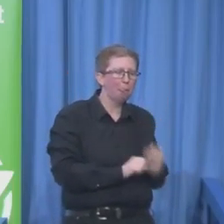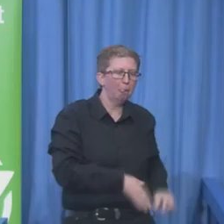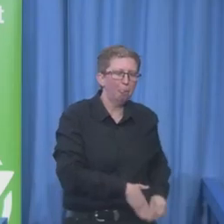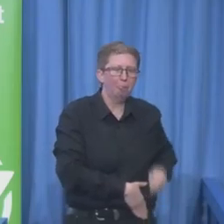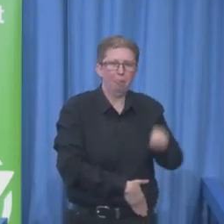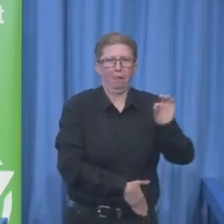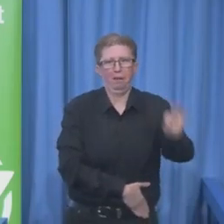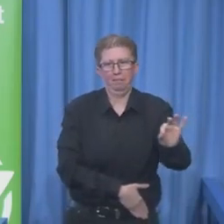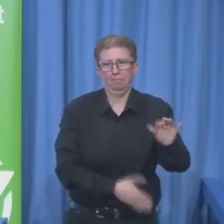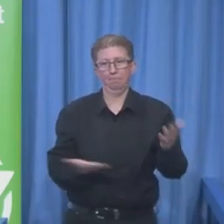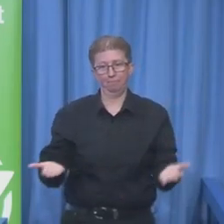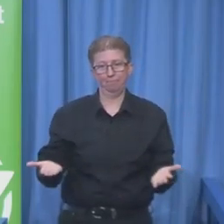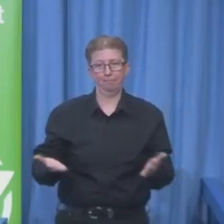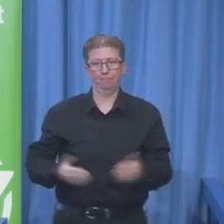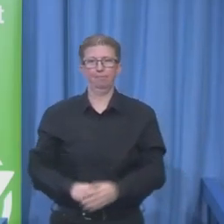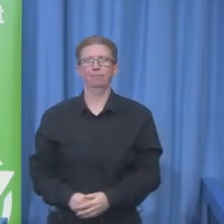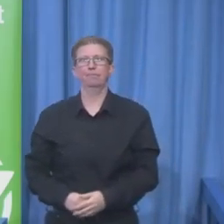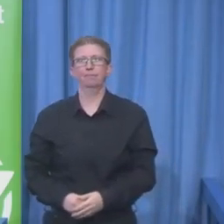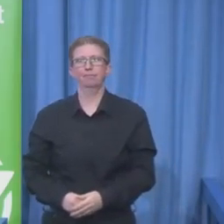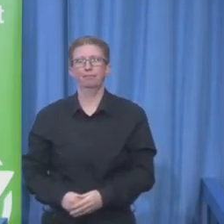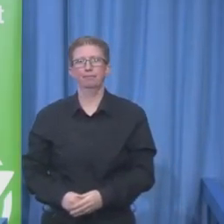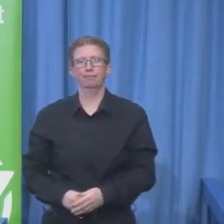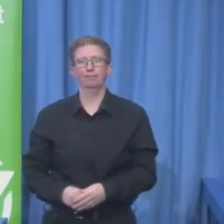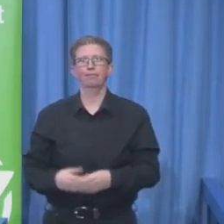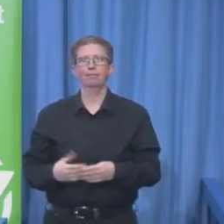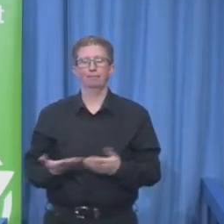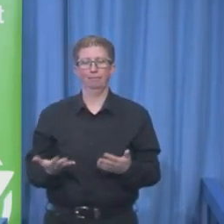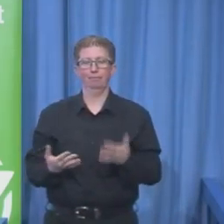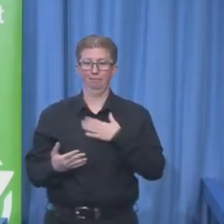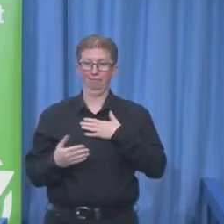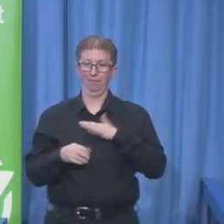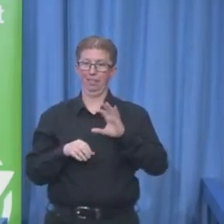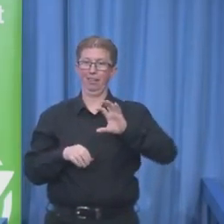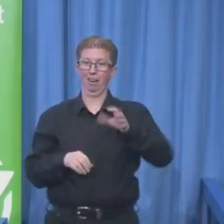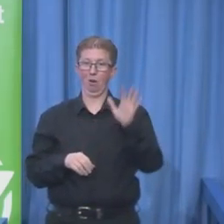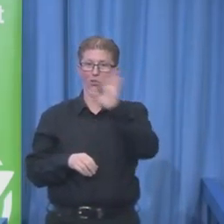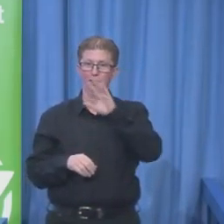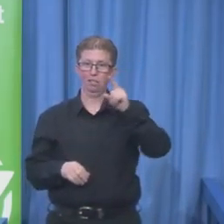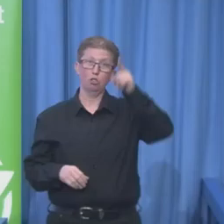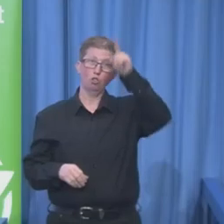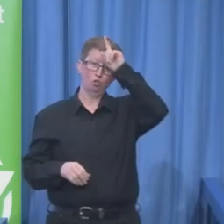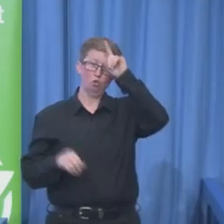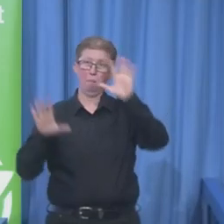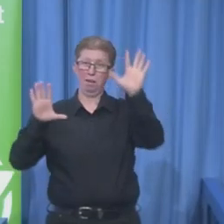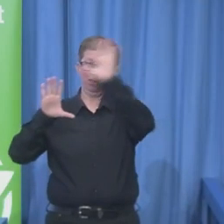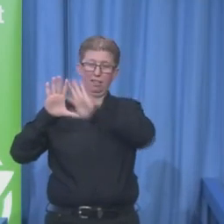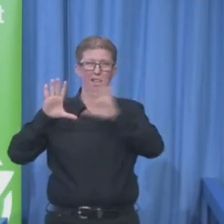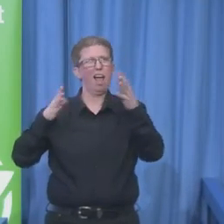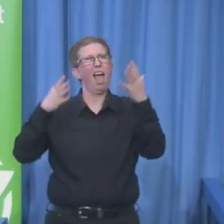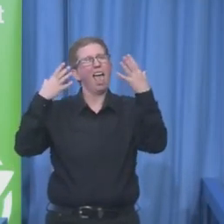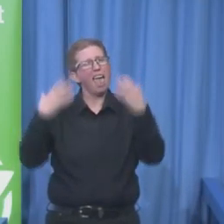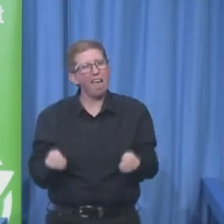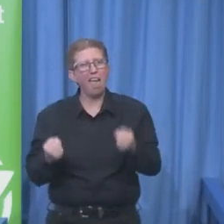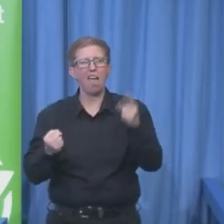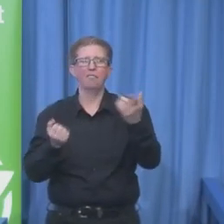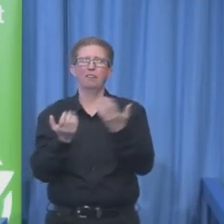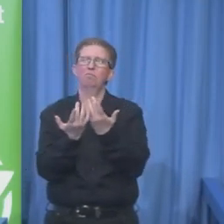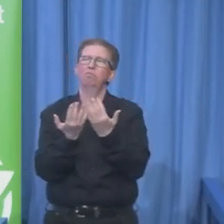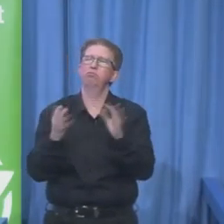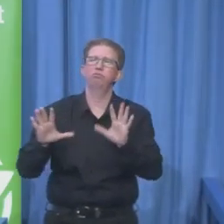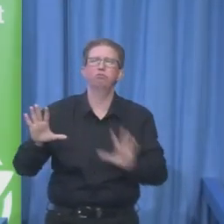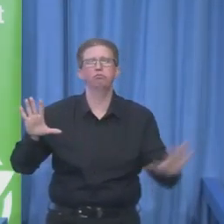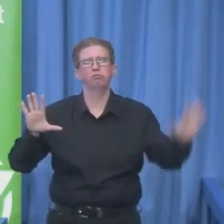we have 680 sheltered workshops all over Germany. And after reunification of both parts